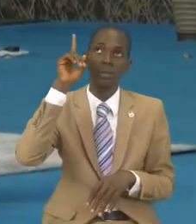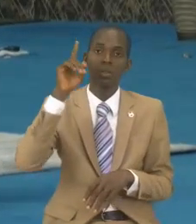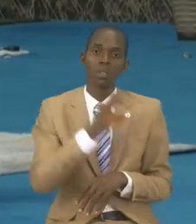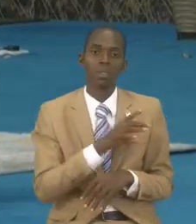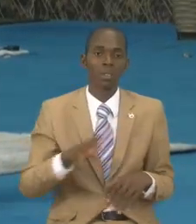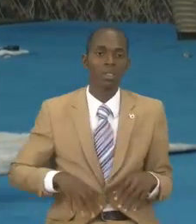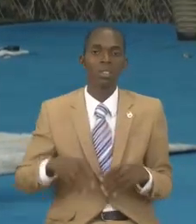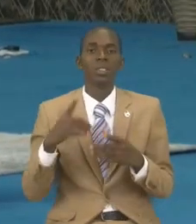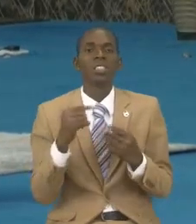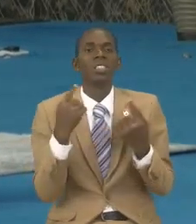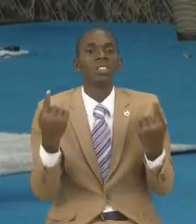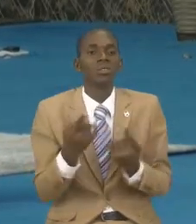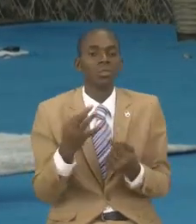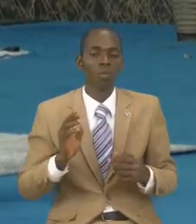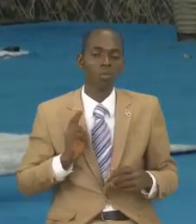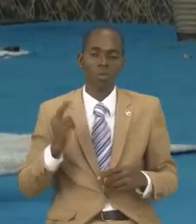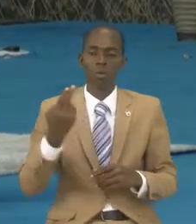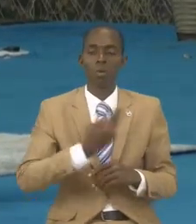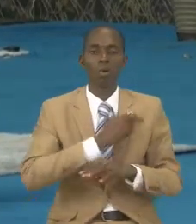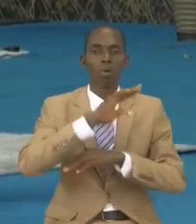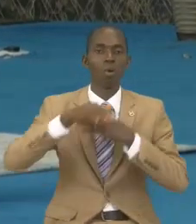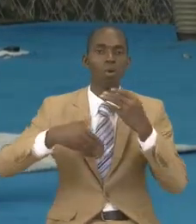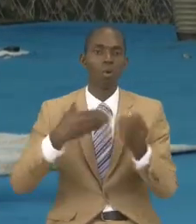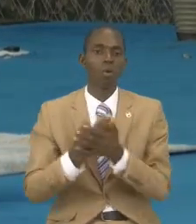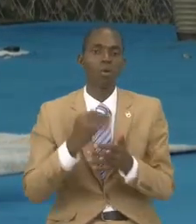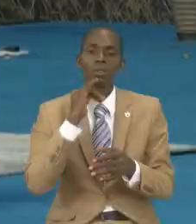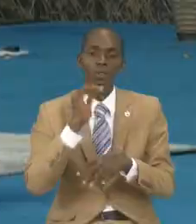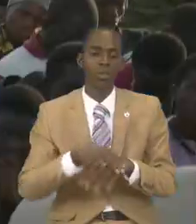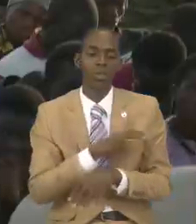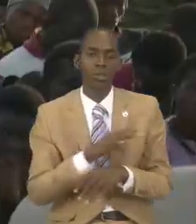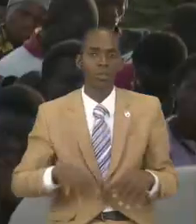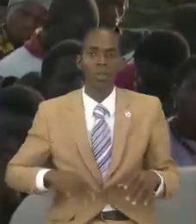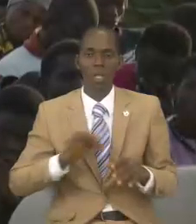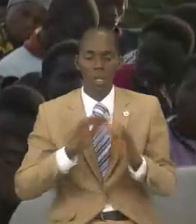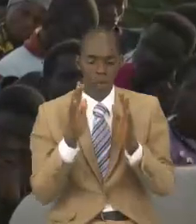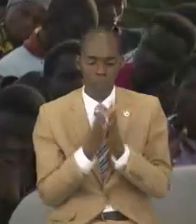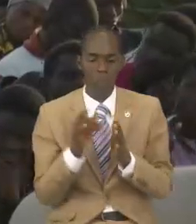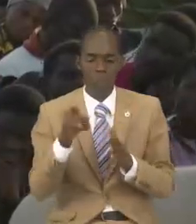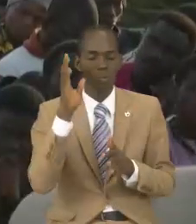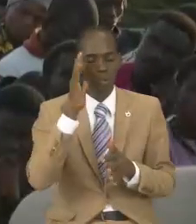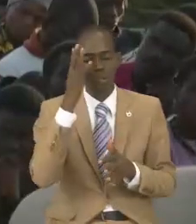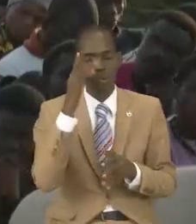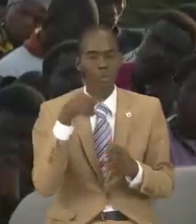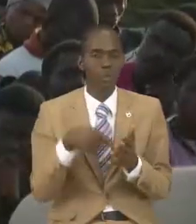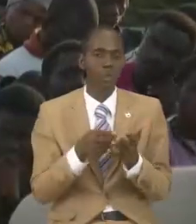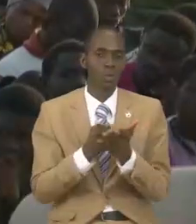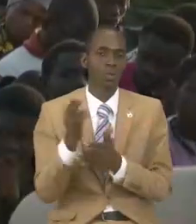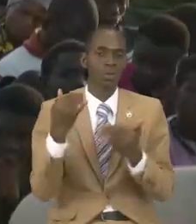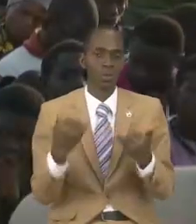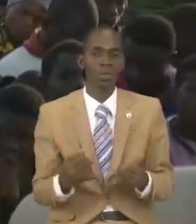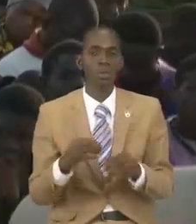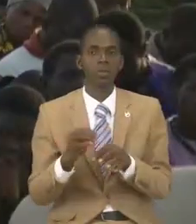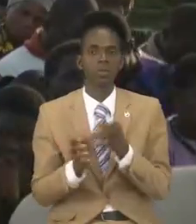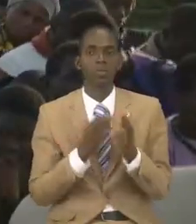us all. I pray the reality will dawn on you. Look at 1